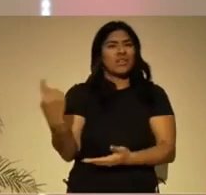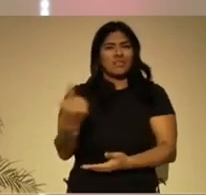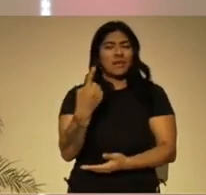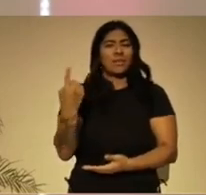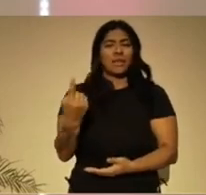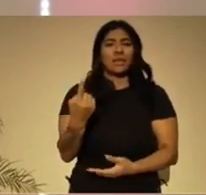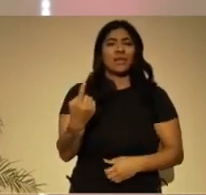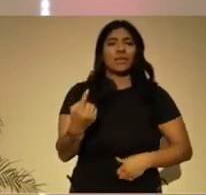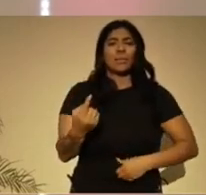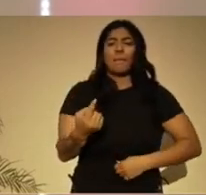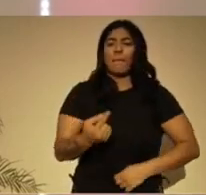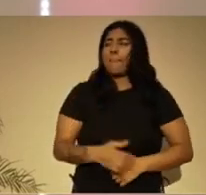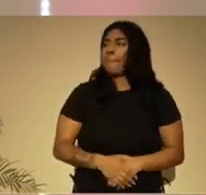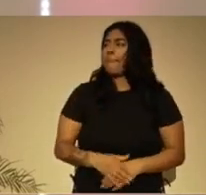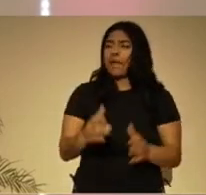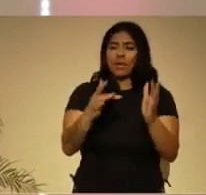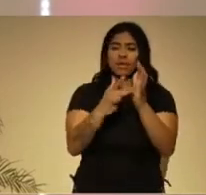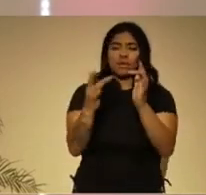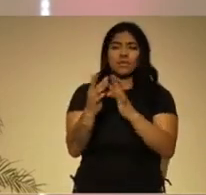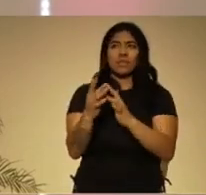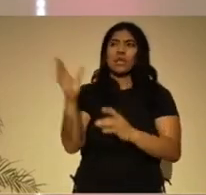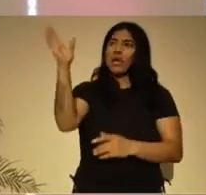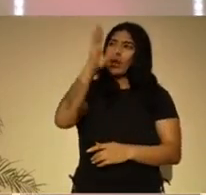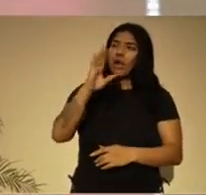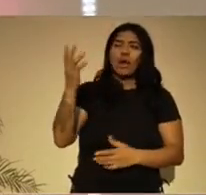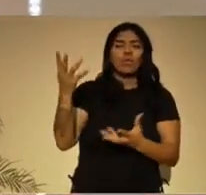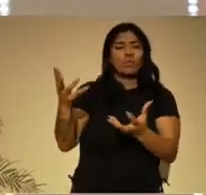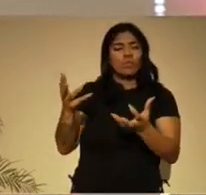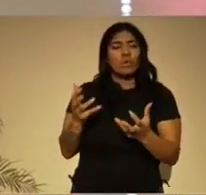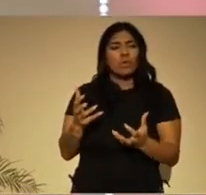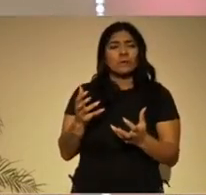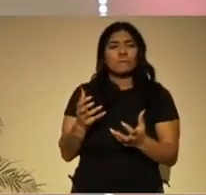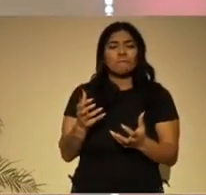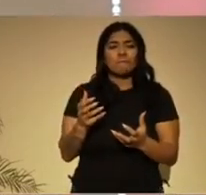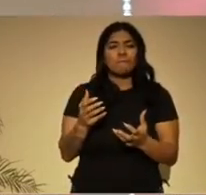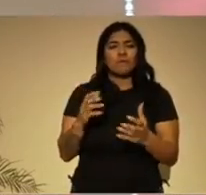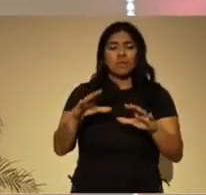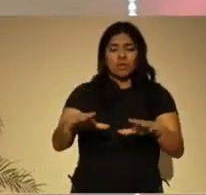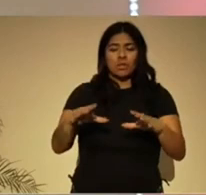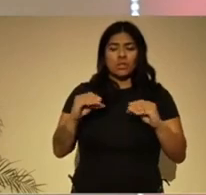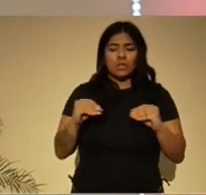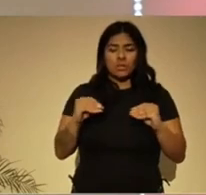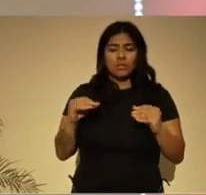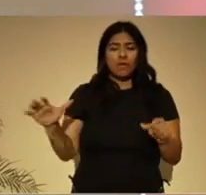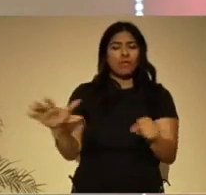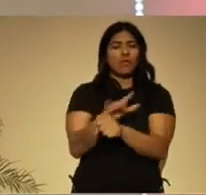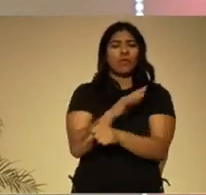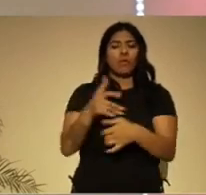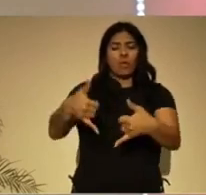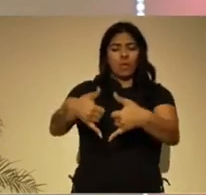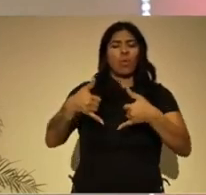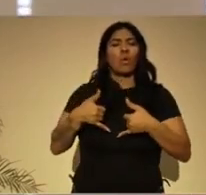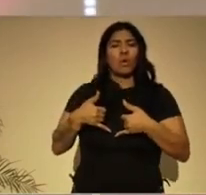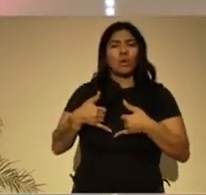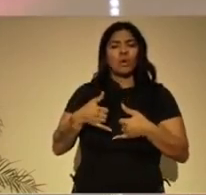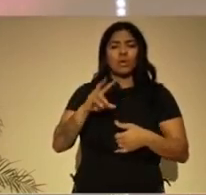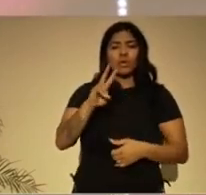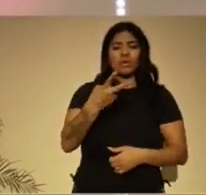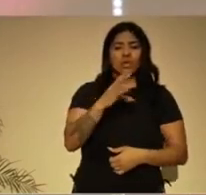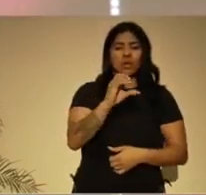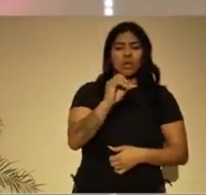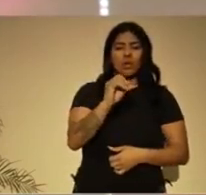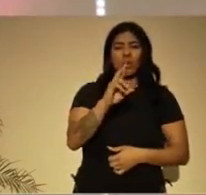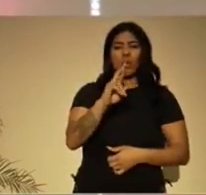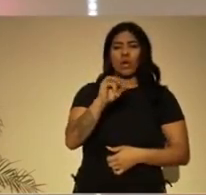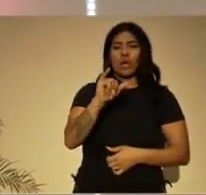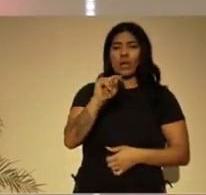something. And Jesus, God wants us, he wants us to receive the full reward. In 2 Corinthians